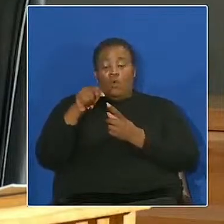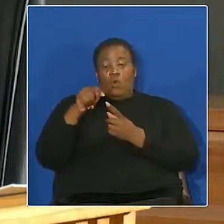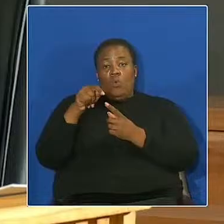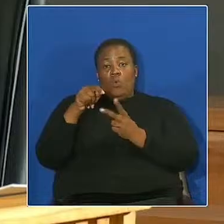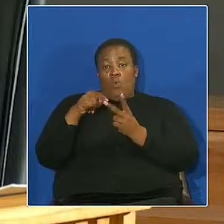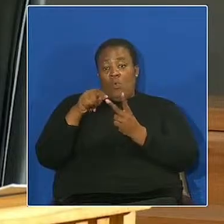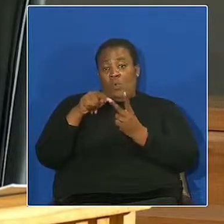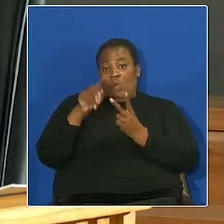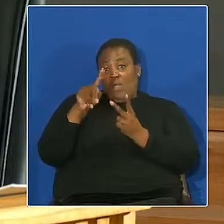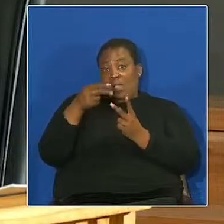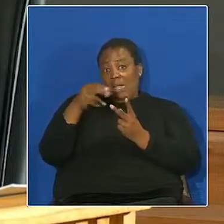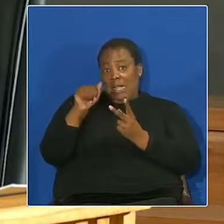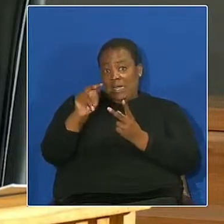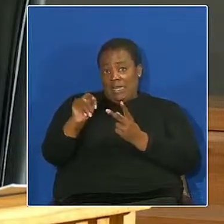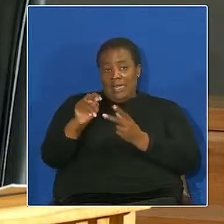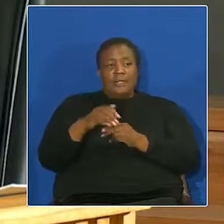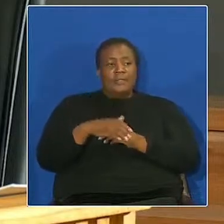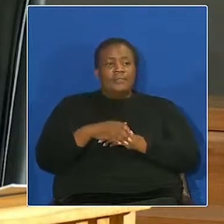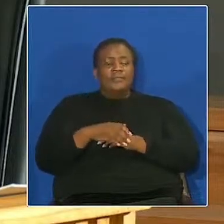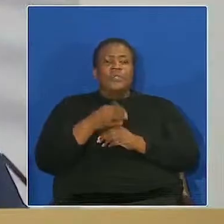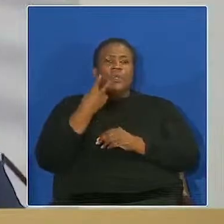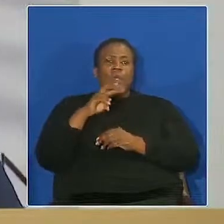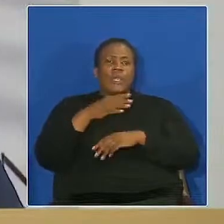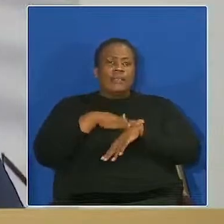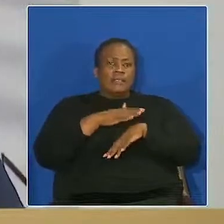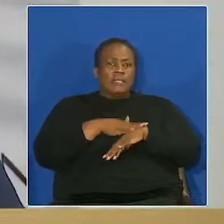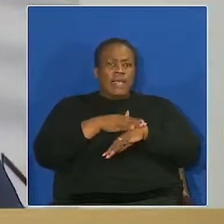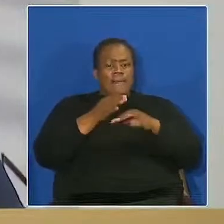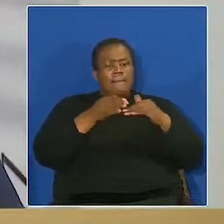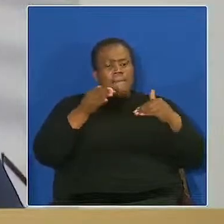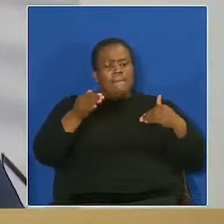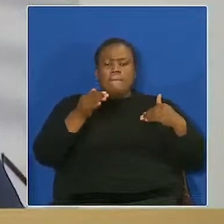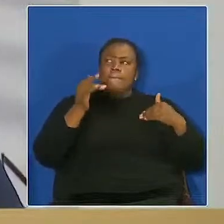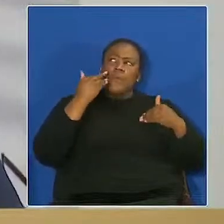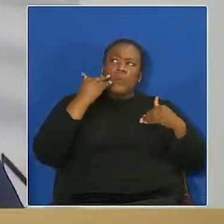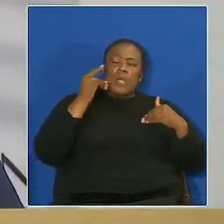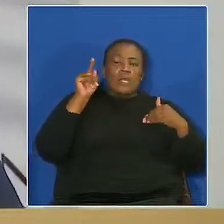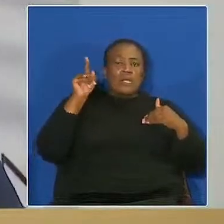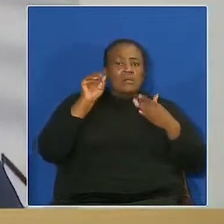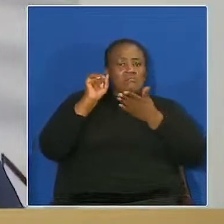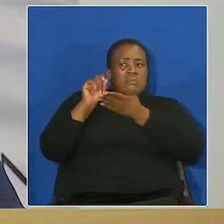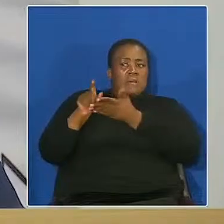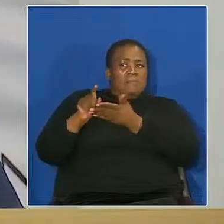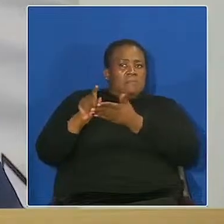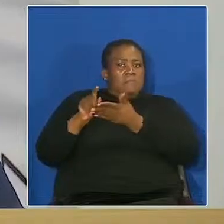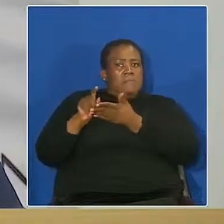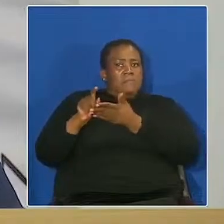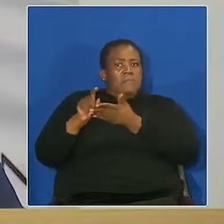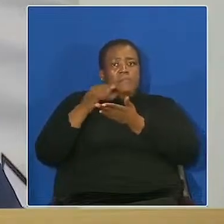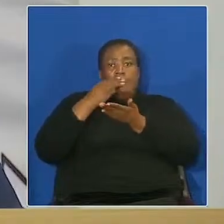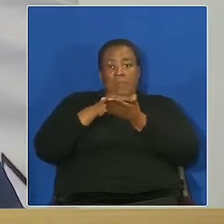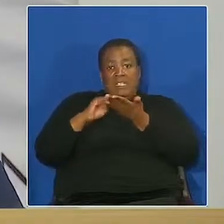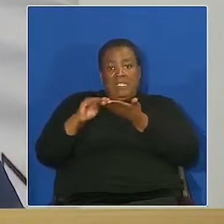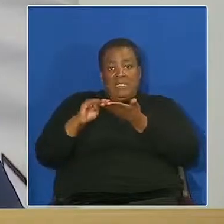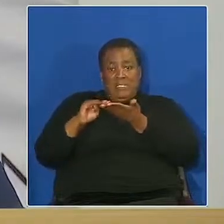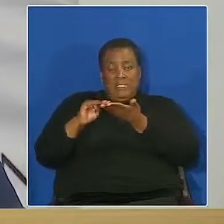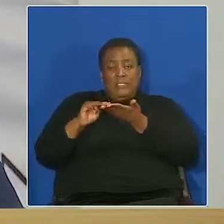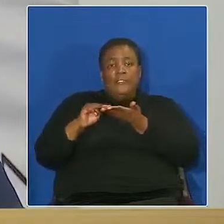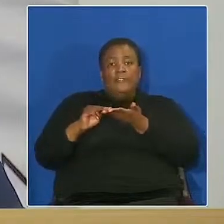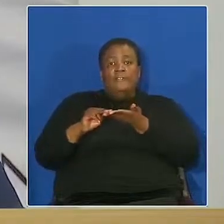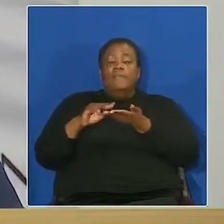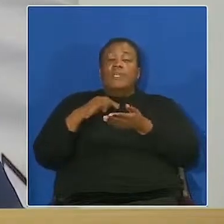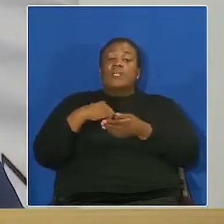Looking at the period when this message was sent, as